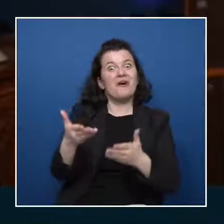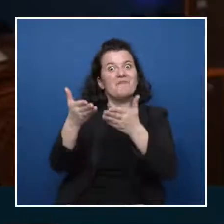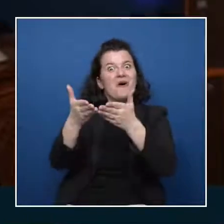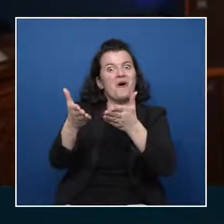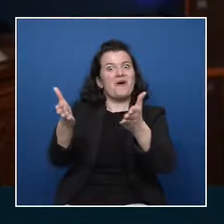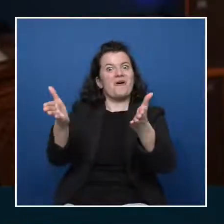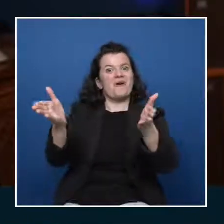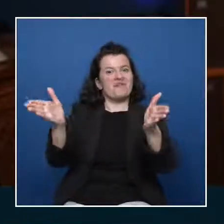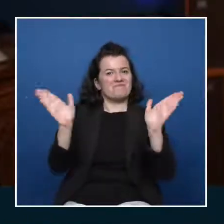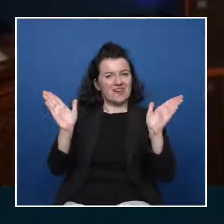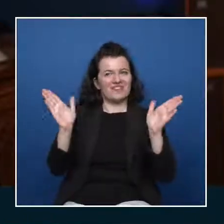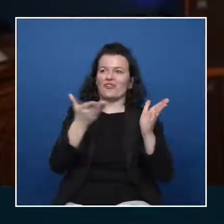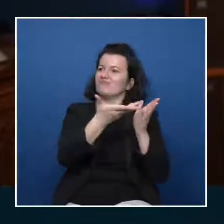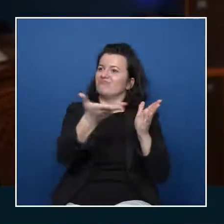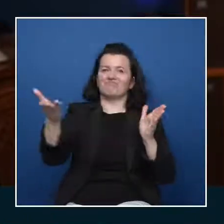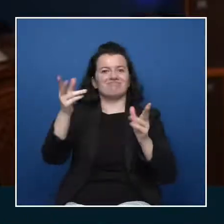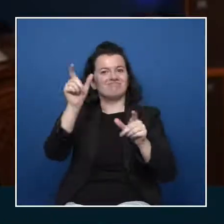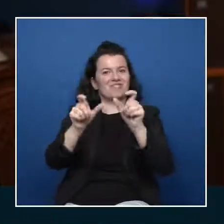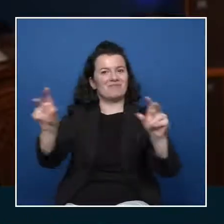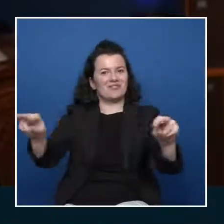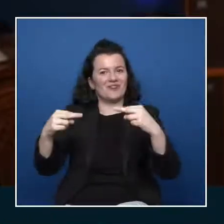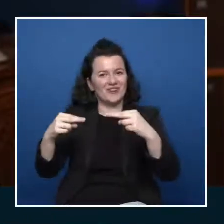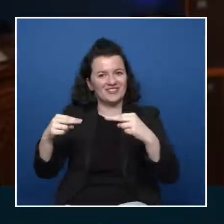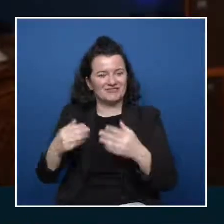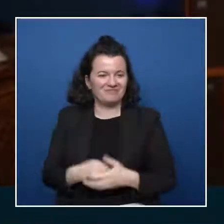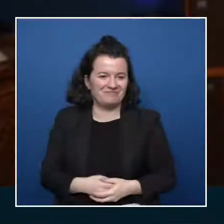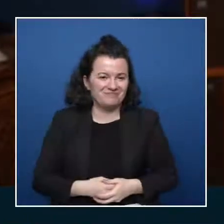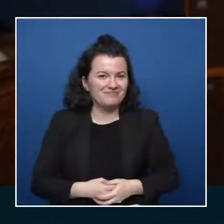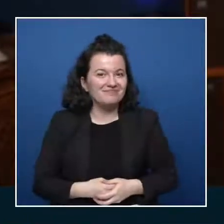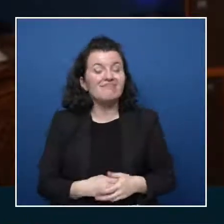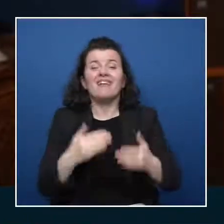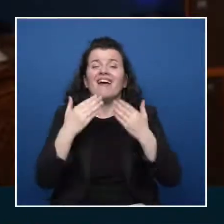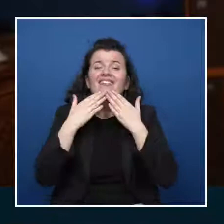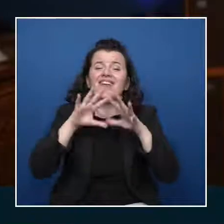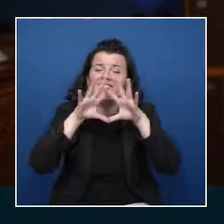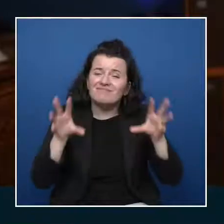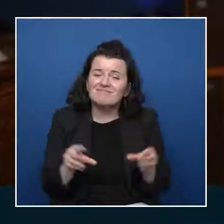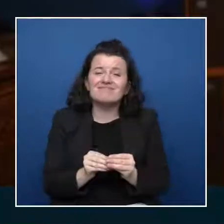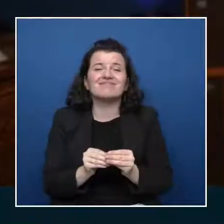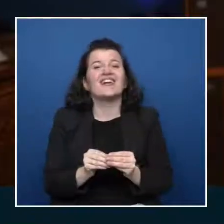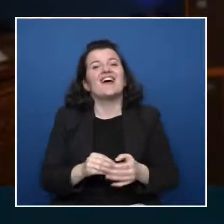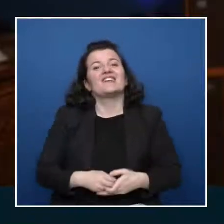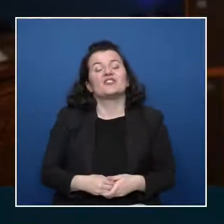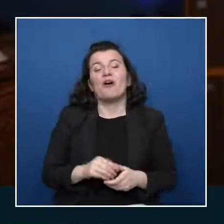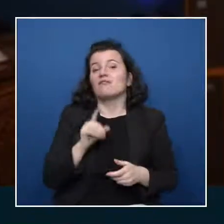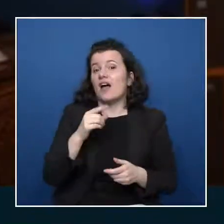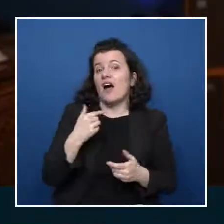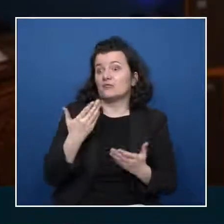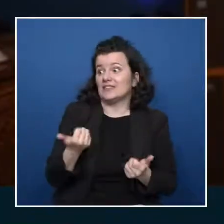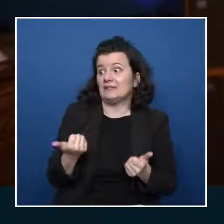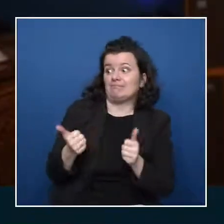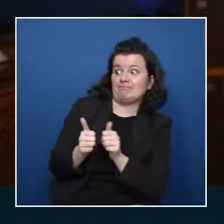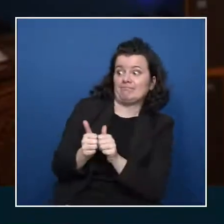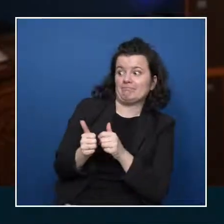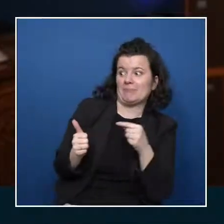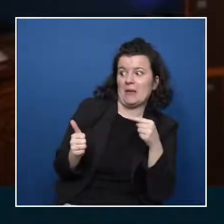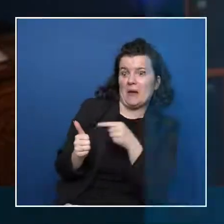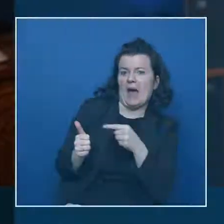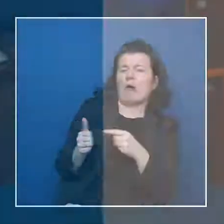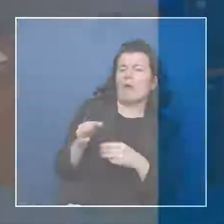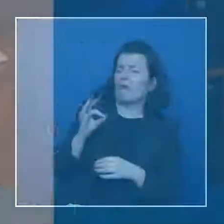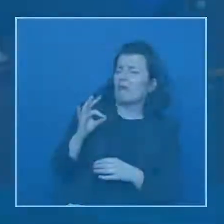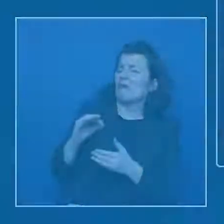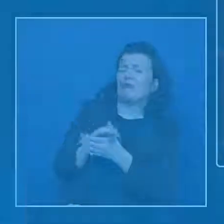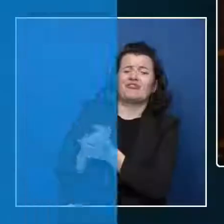So, thank you all, and let me start with introducing my co-host and good friend of the Azure Thursday,